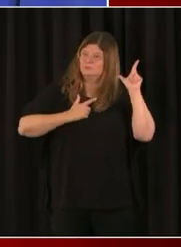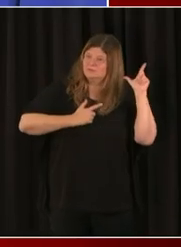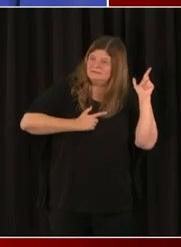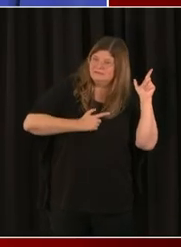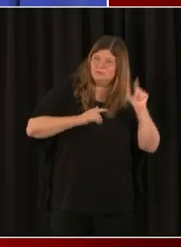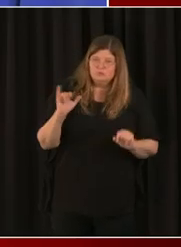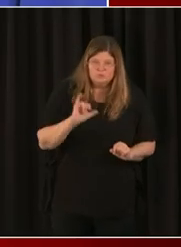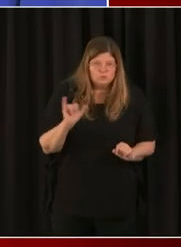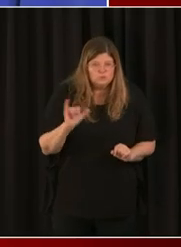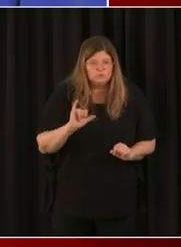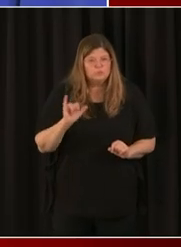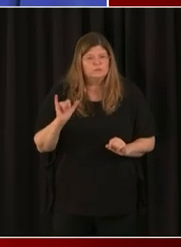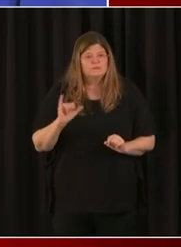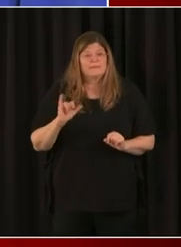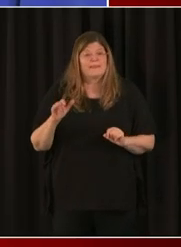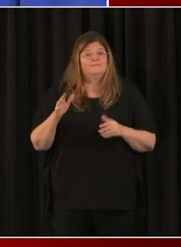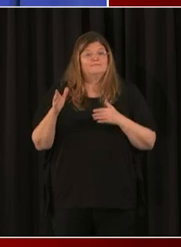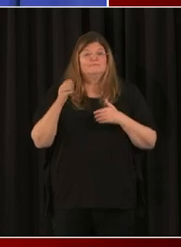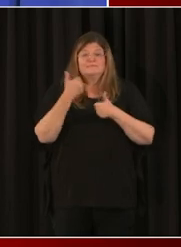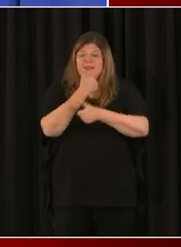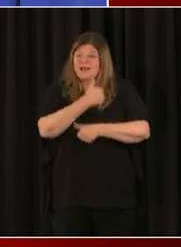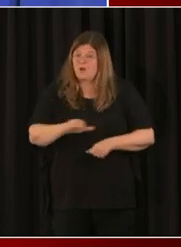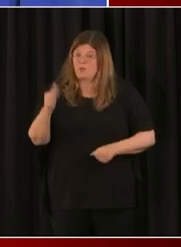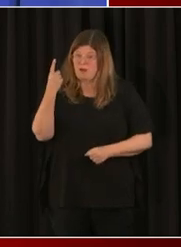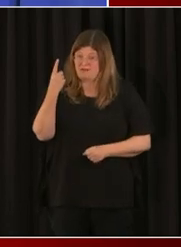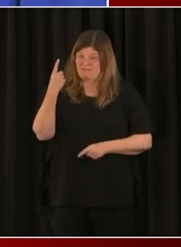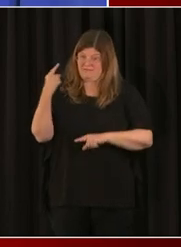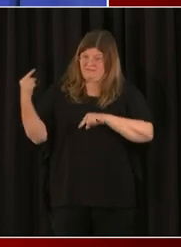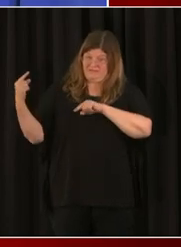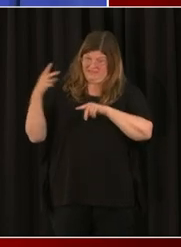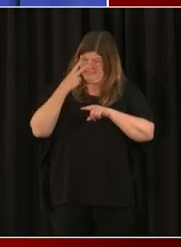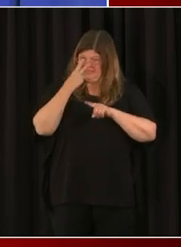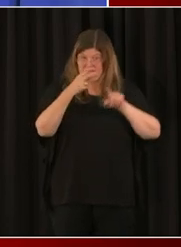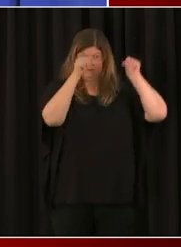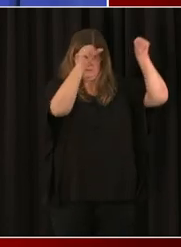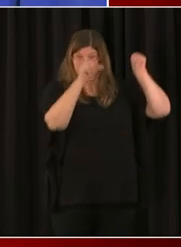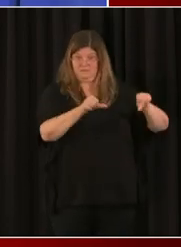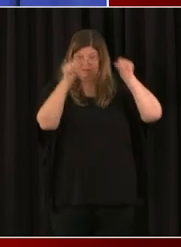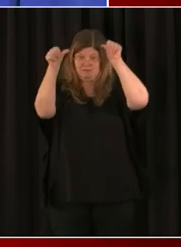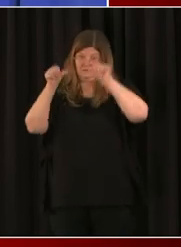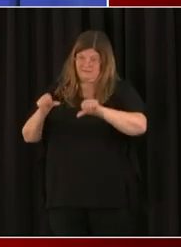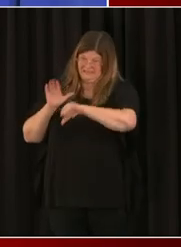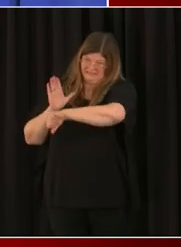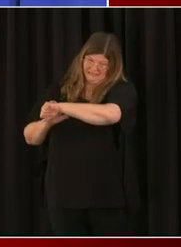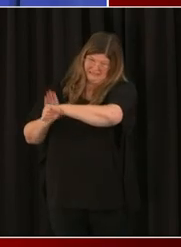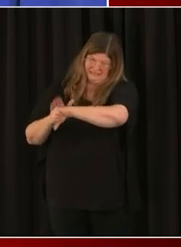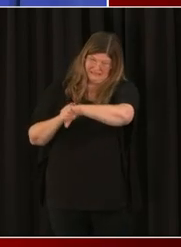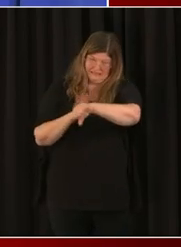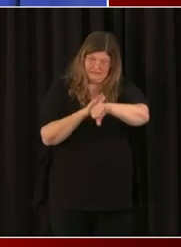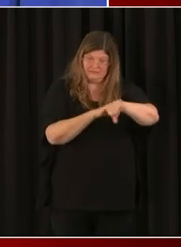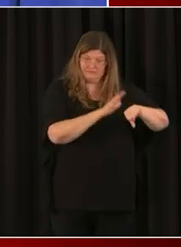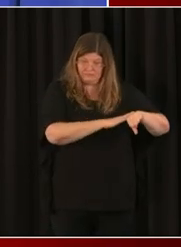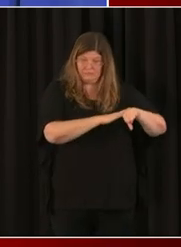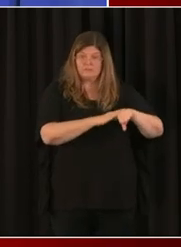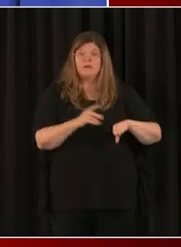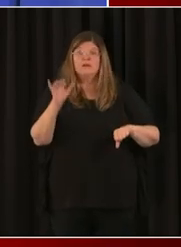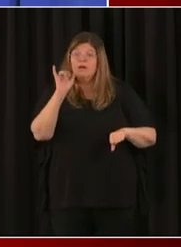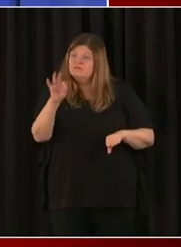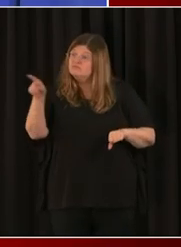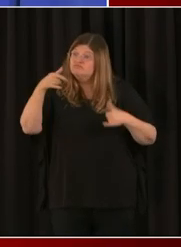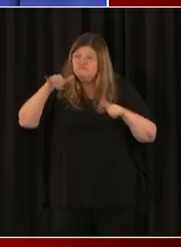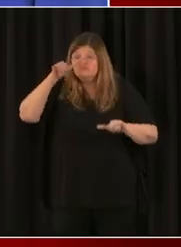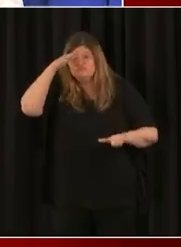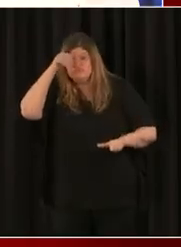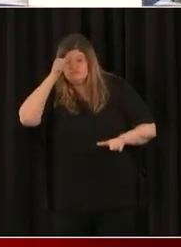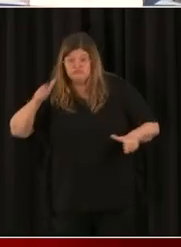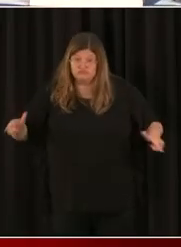posted. Anyone in violation of the posted signs, anyone in violation of District of Columbia law will be arrested. So I want to